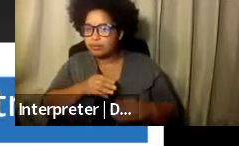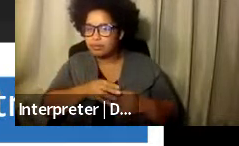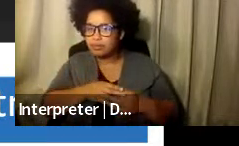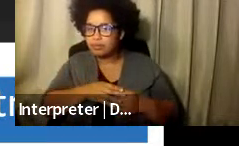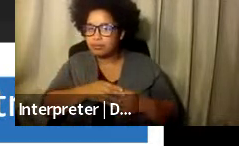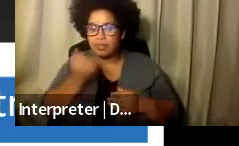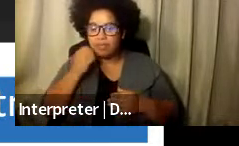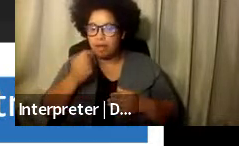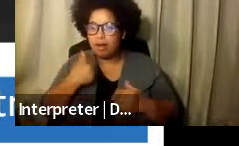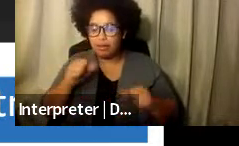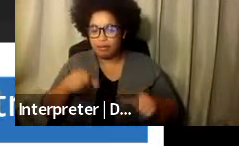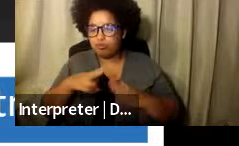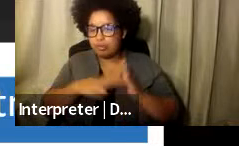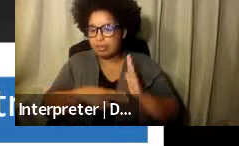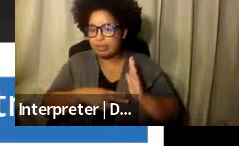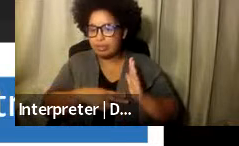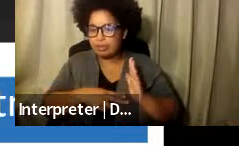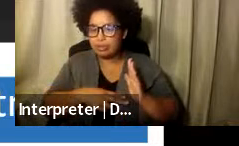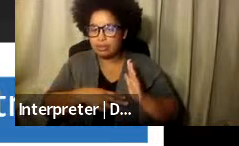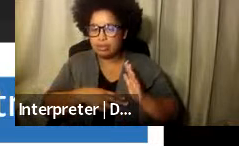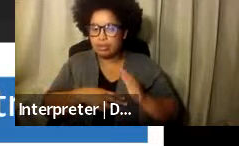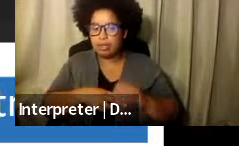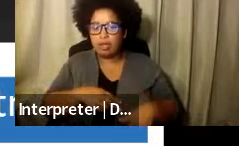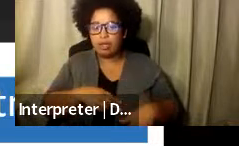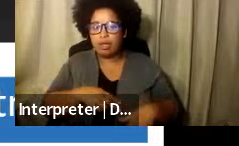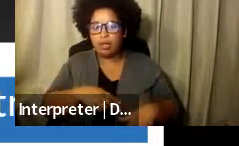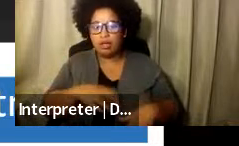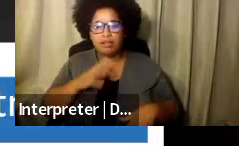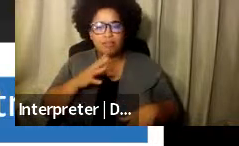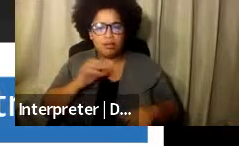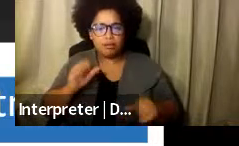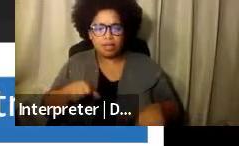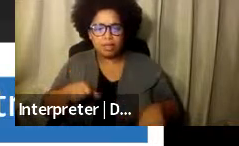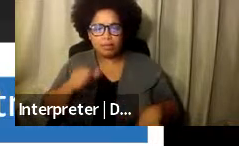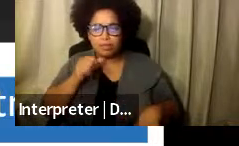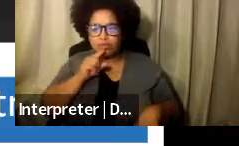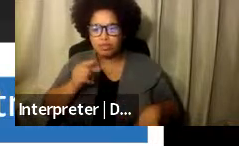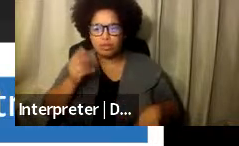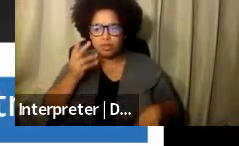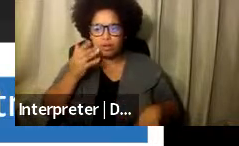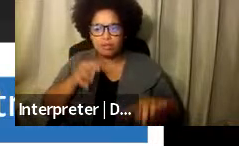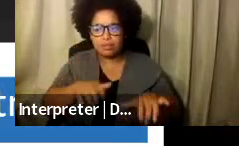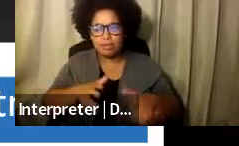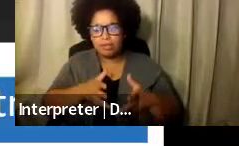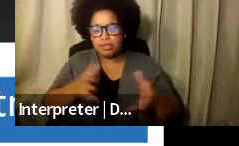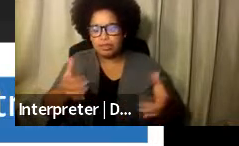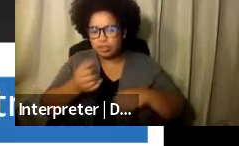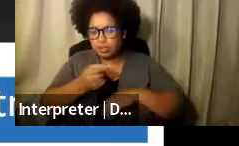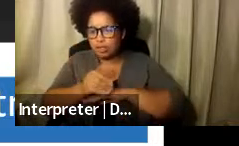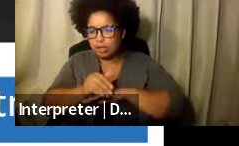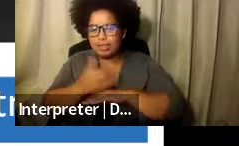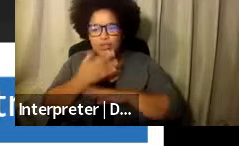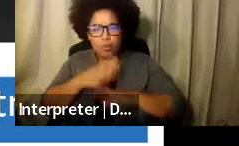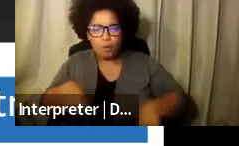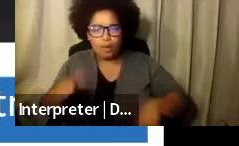If not, I'm happy to read it. Yeah, no, it's fine. Yeah, I don't know why I'm typing so much. It is quiet